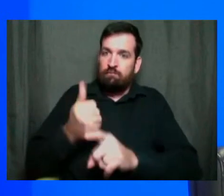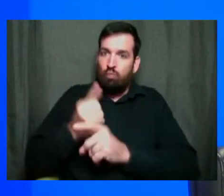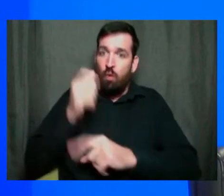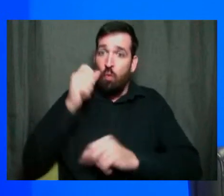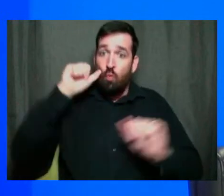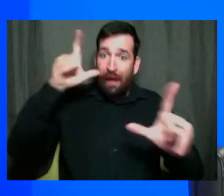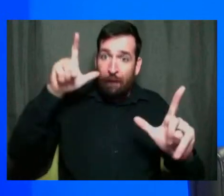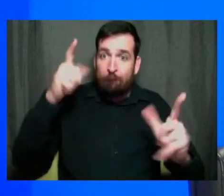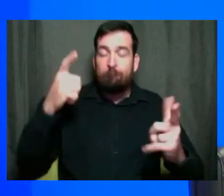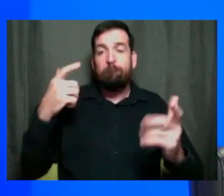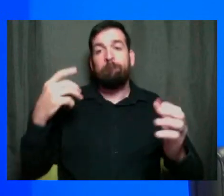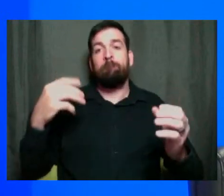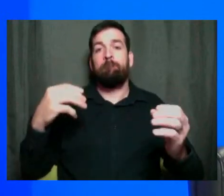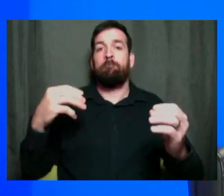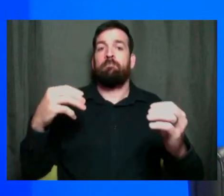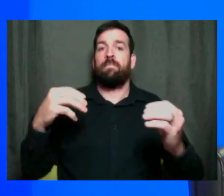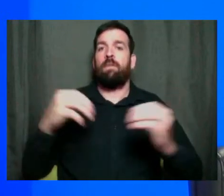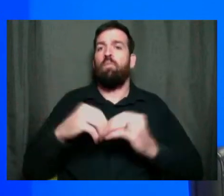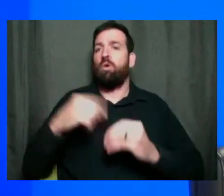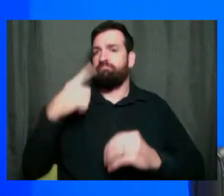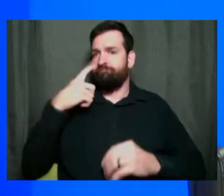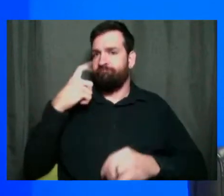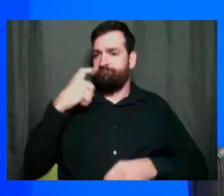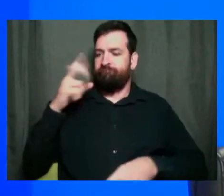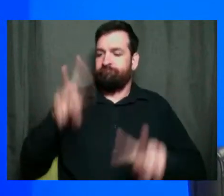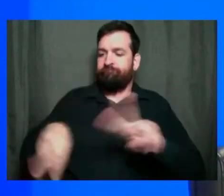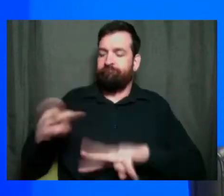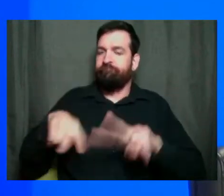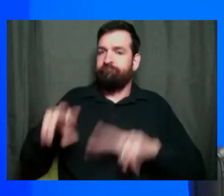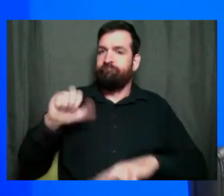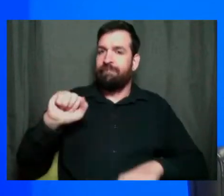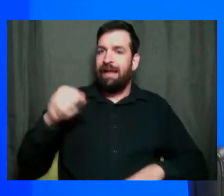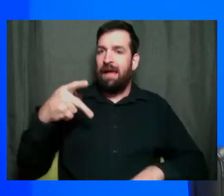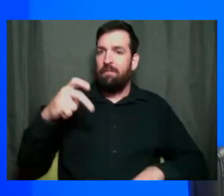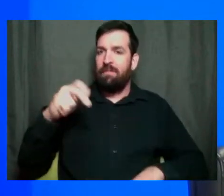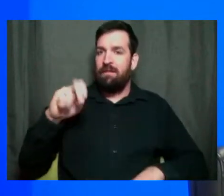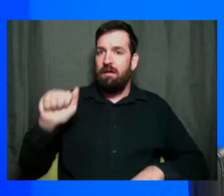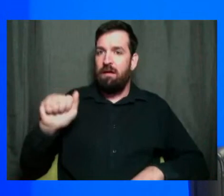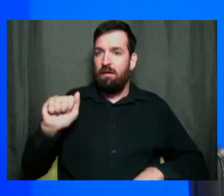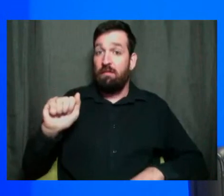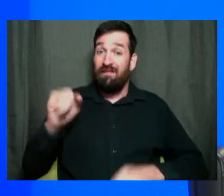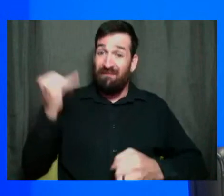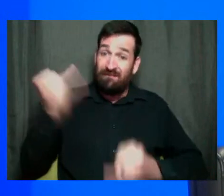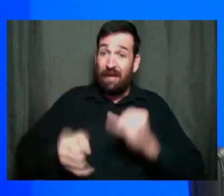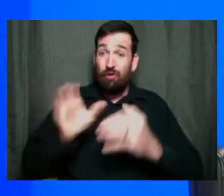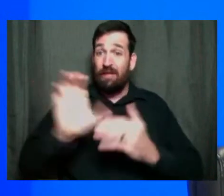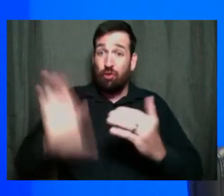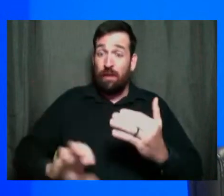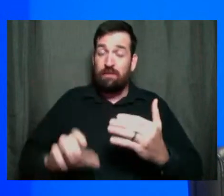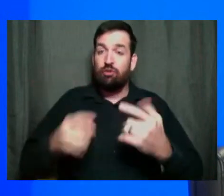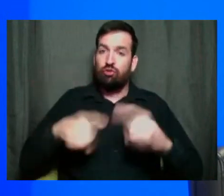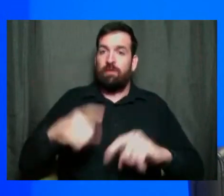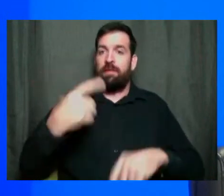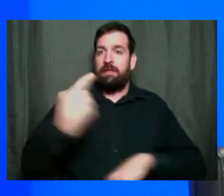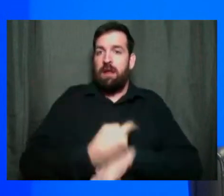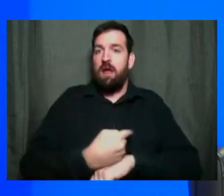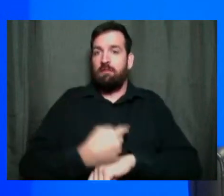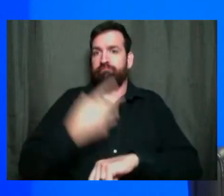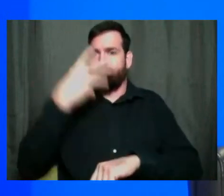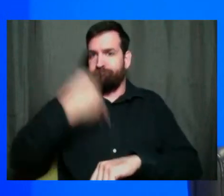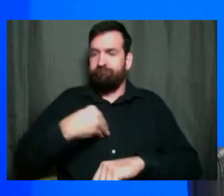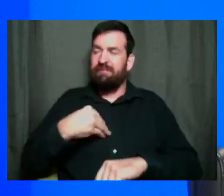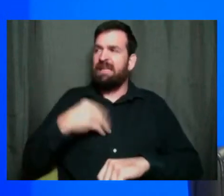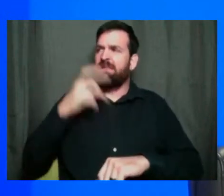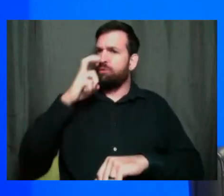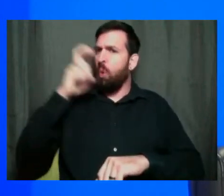higher suspicion that there truly is apnea. Then the final consequence is this daytime sleepiness. Patients that I always did snore, but now I've